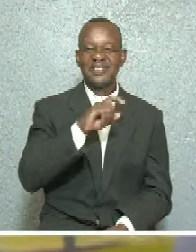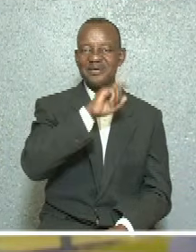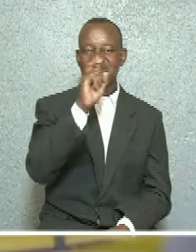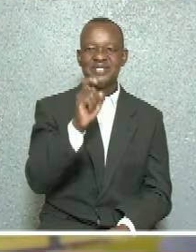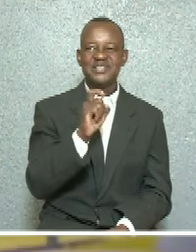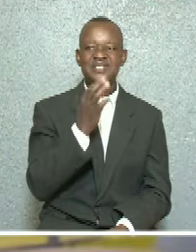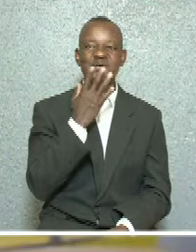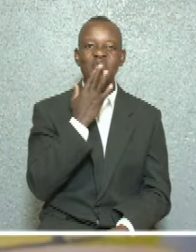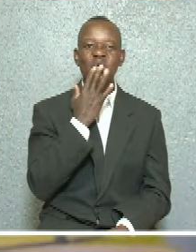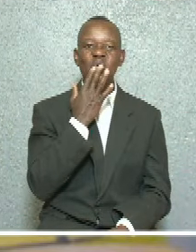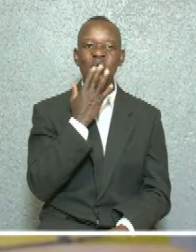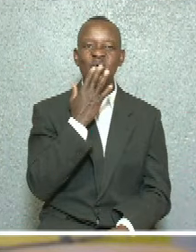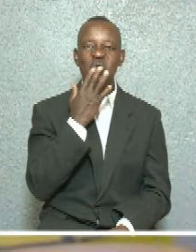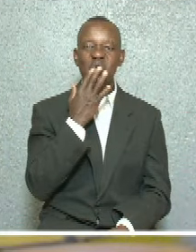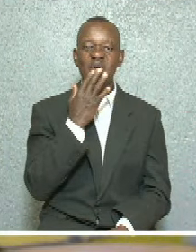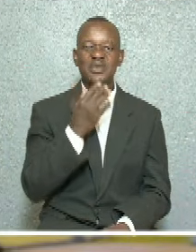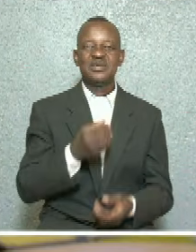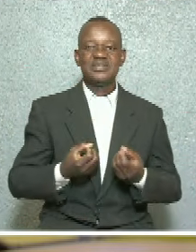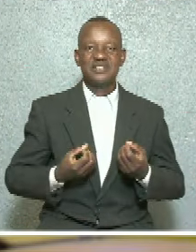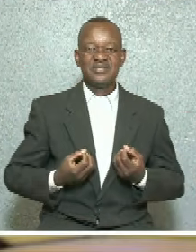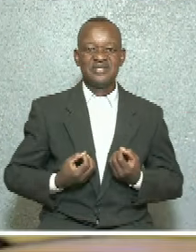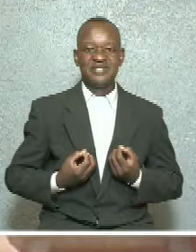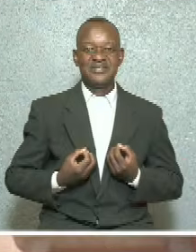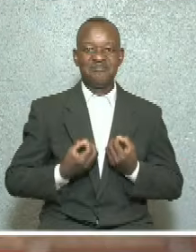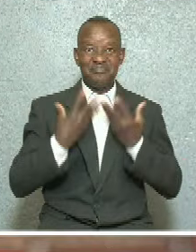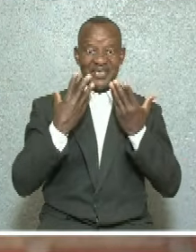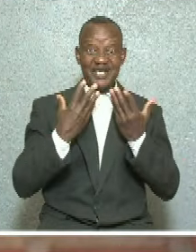Oh. That's a tough one.